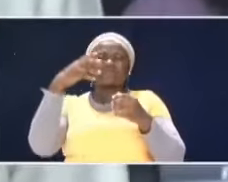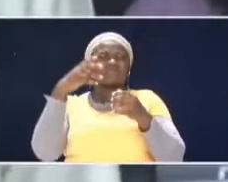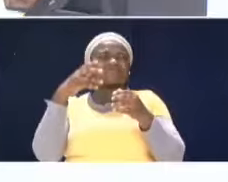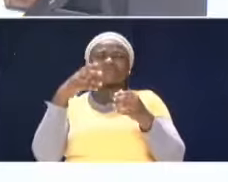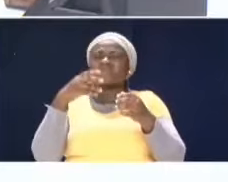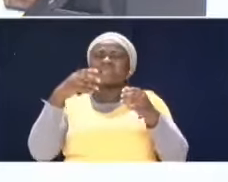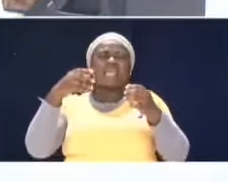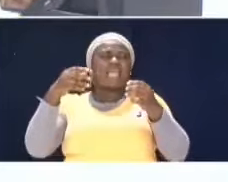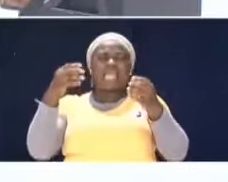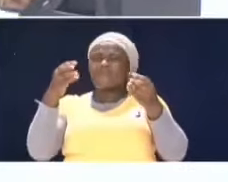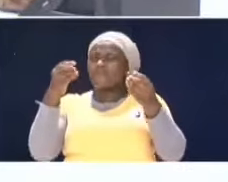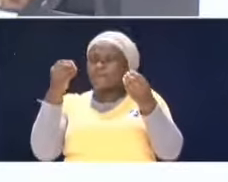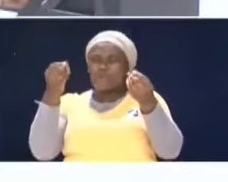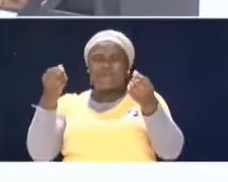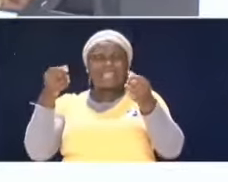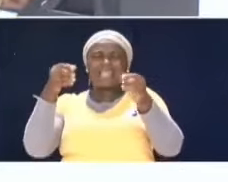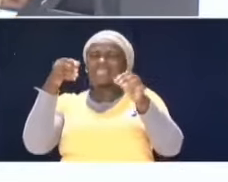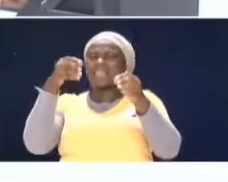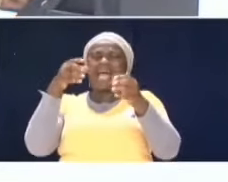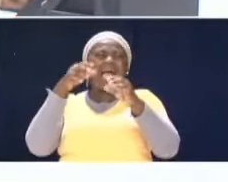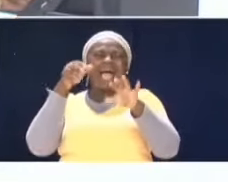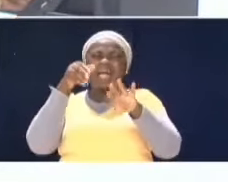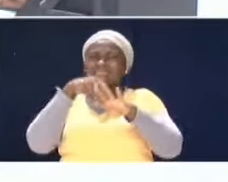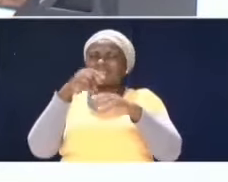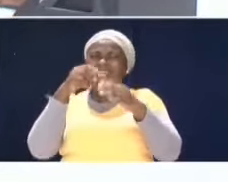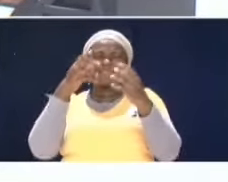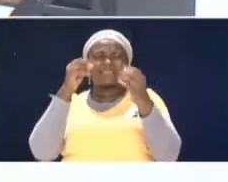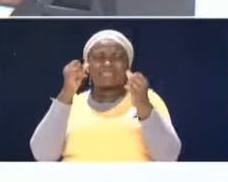Evaporated at a glimpse of light.